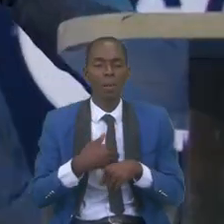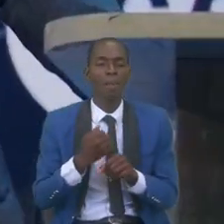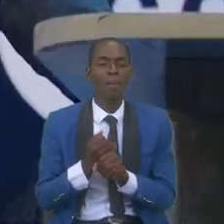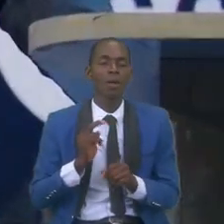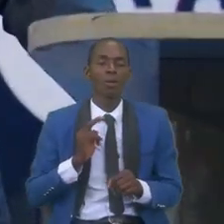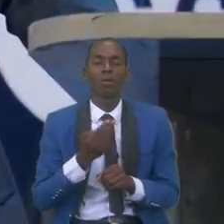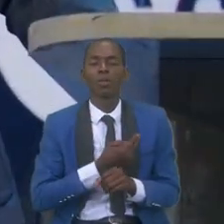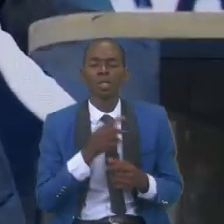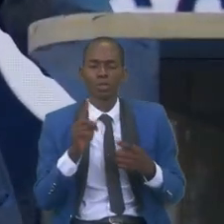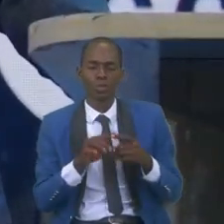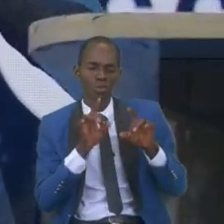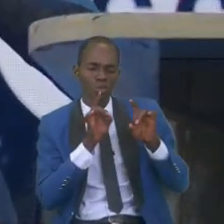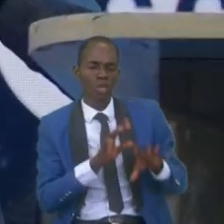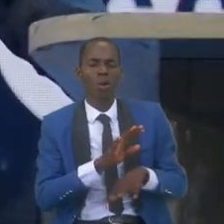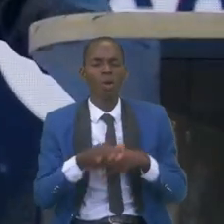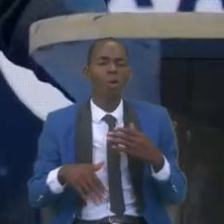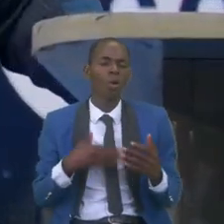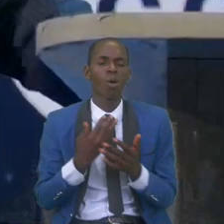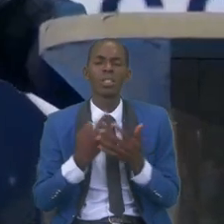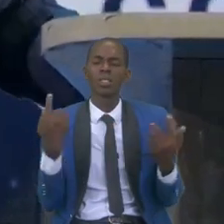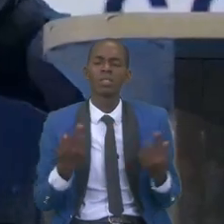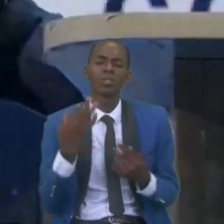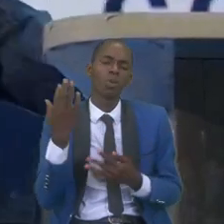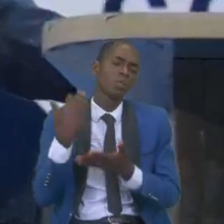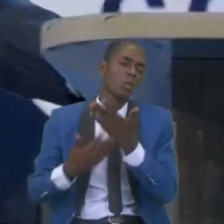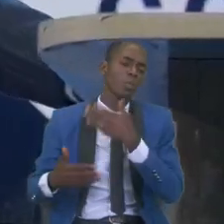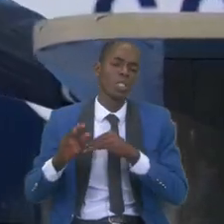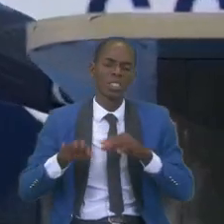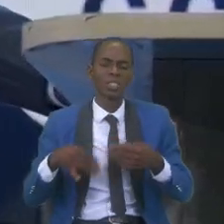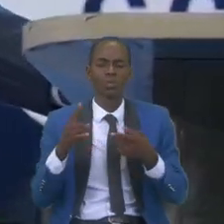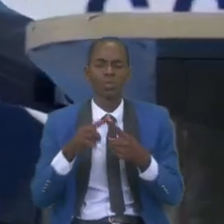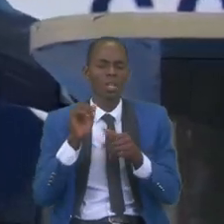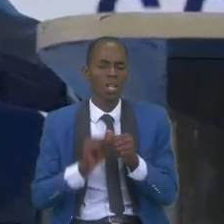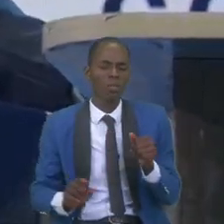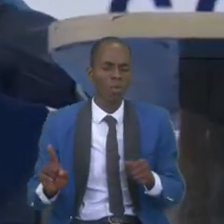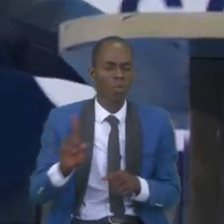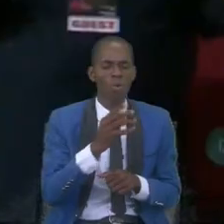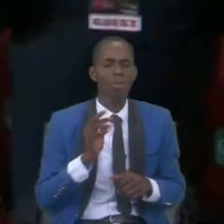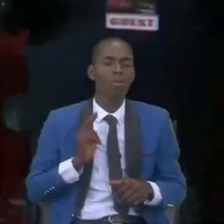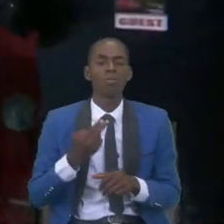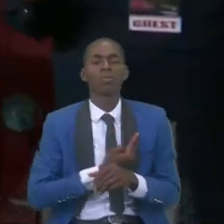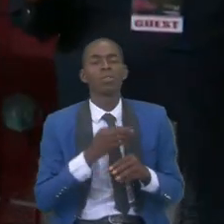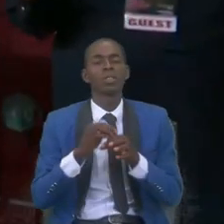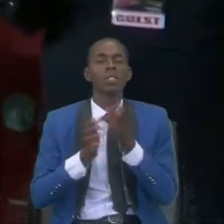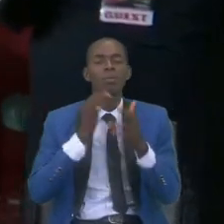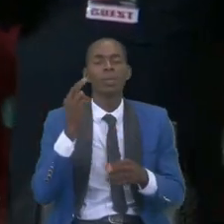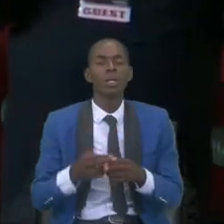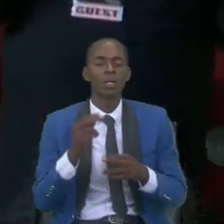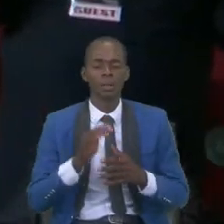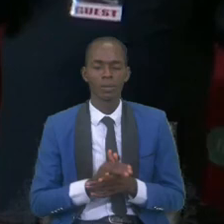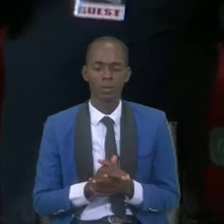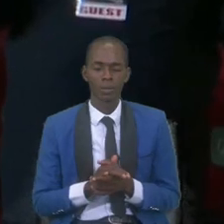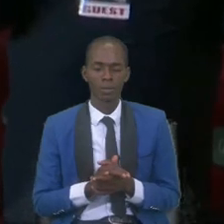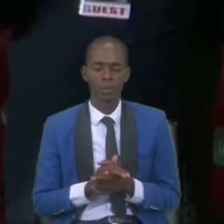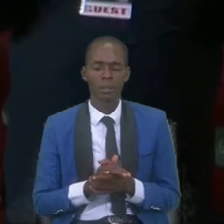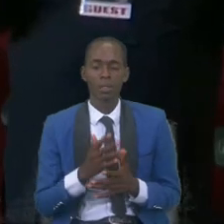hate all the sins of the past, grant to every one of us in Jesus' name. I